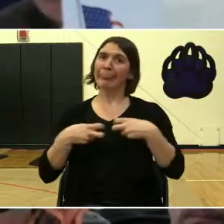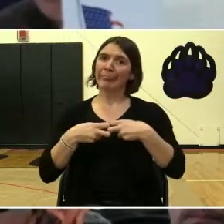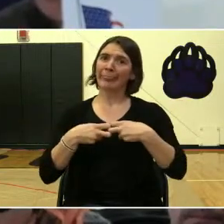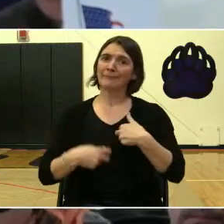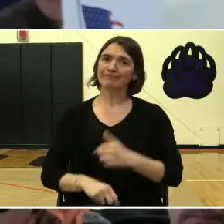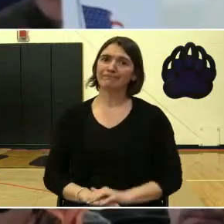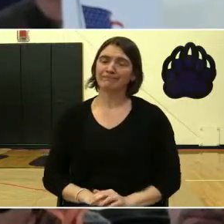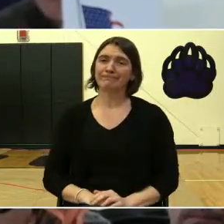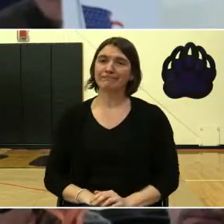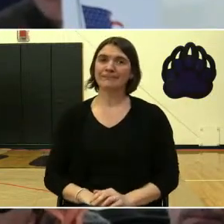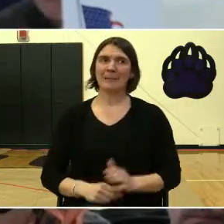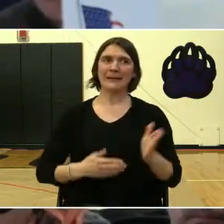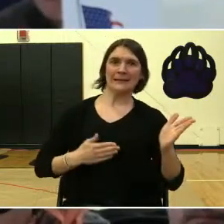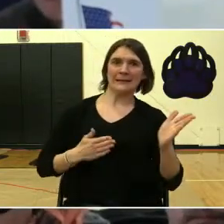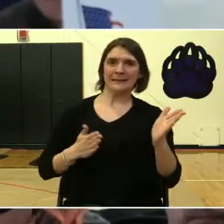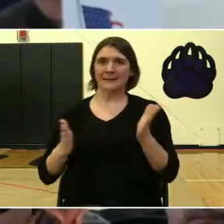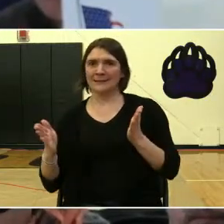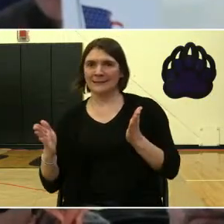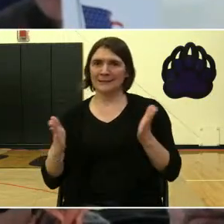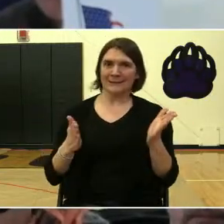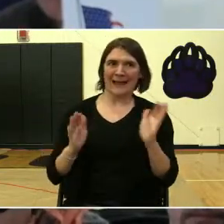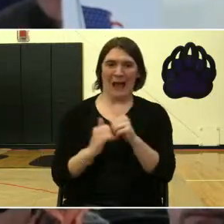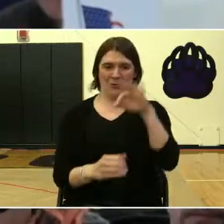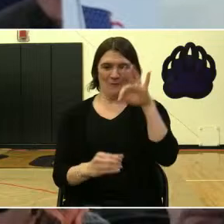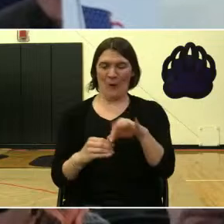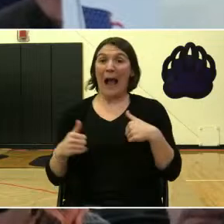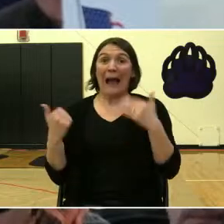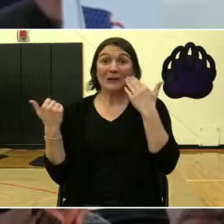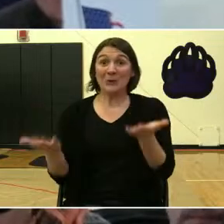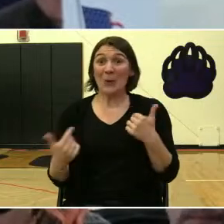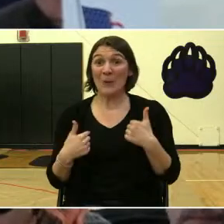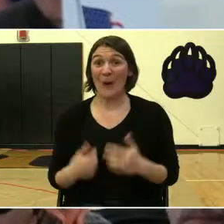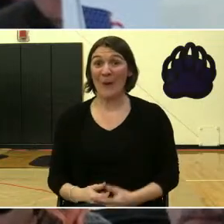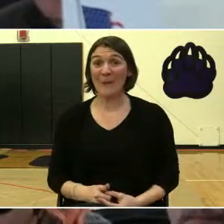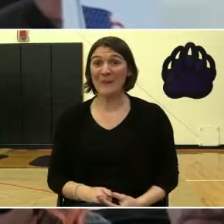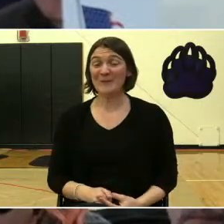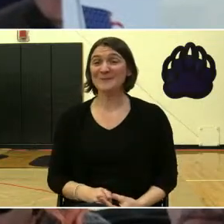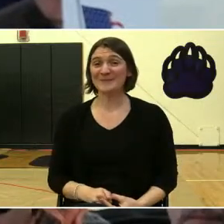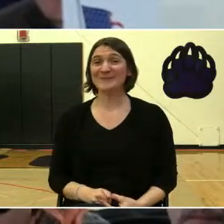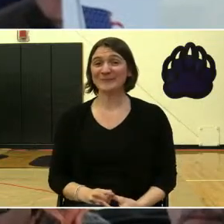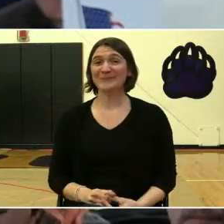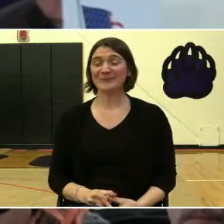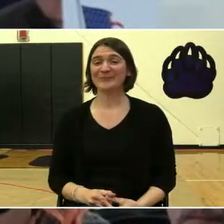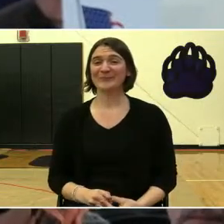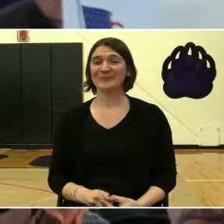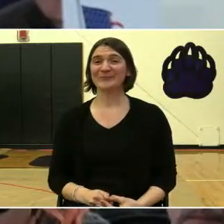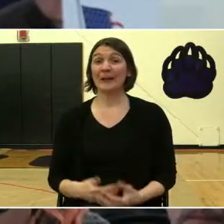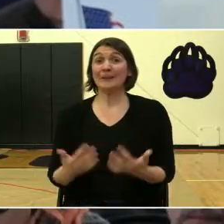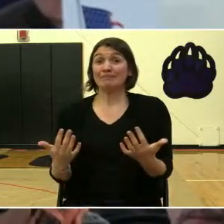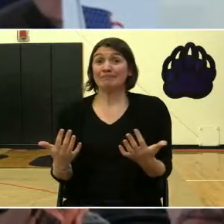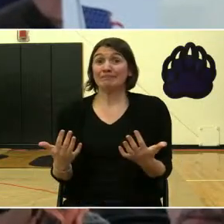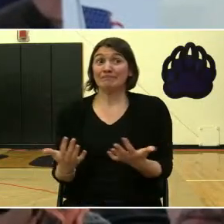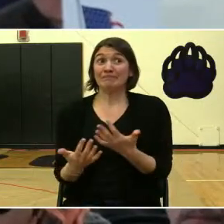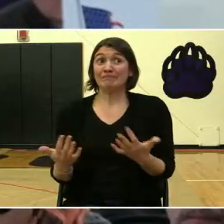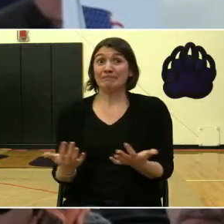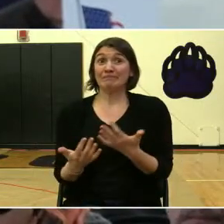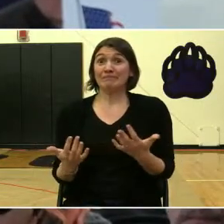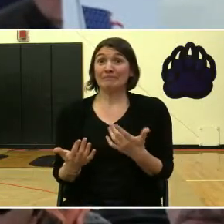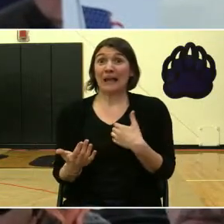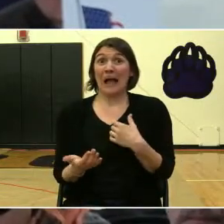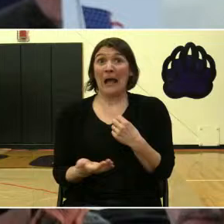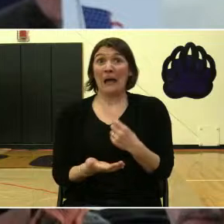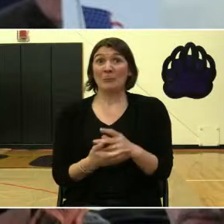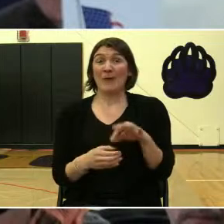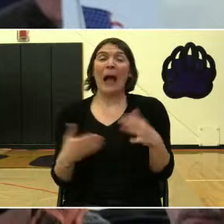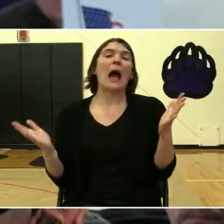struggle right now in terms of how to vote on this uh Amendment so um I don't even know what I'm going to do with the vote